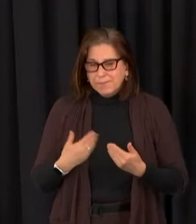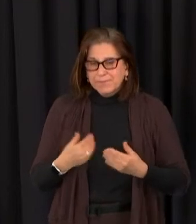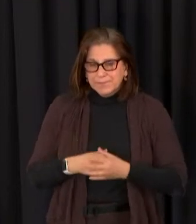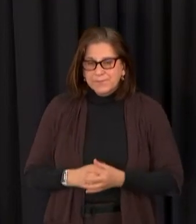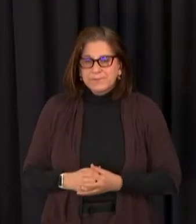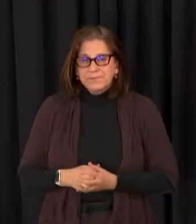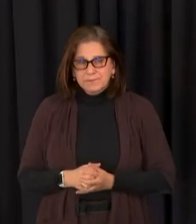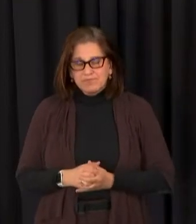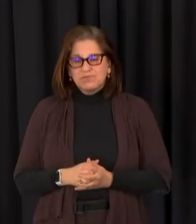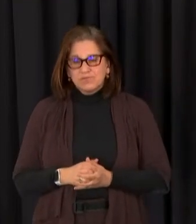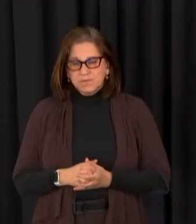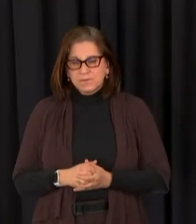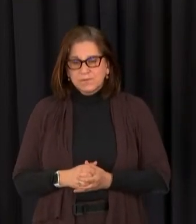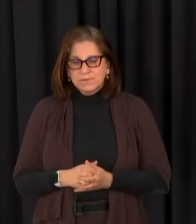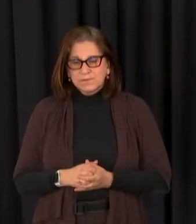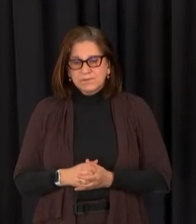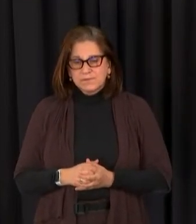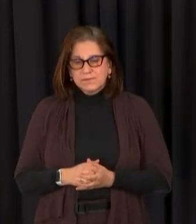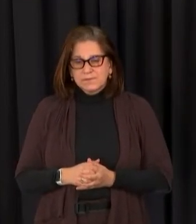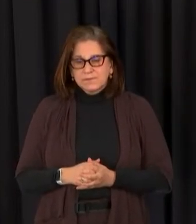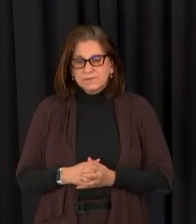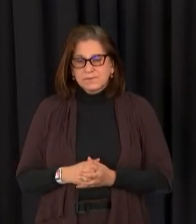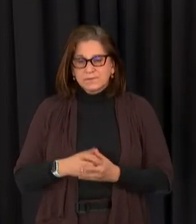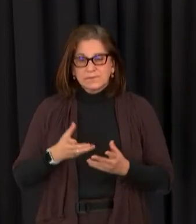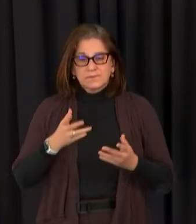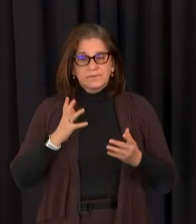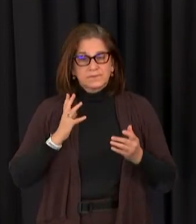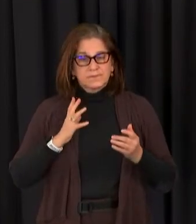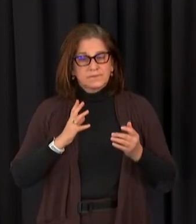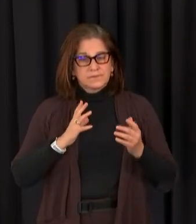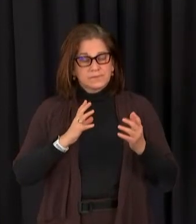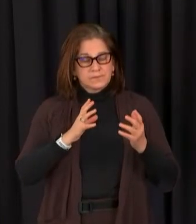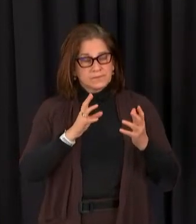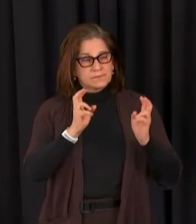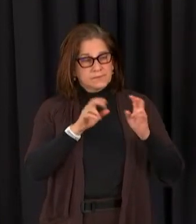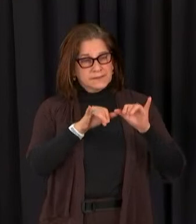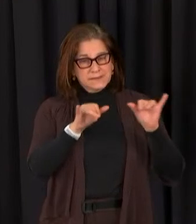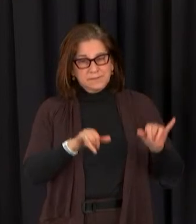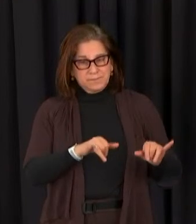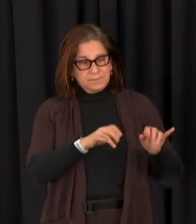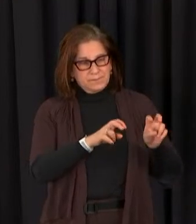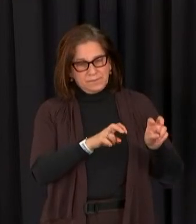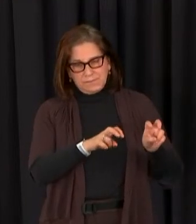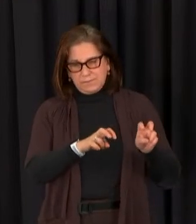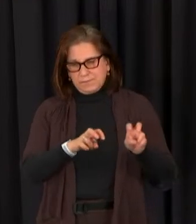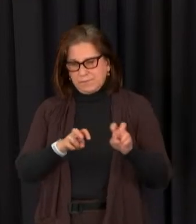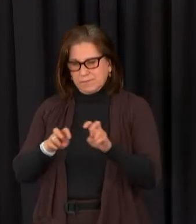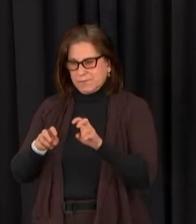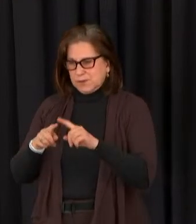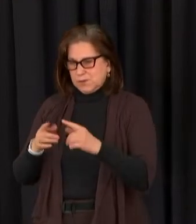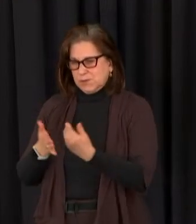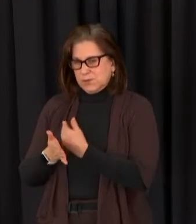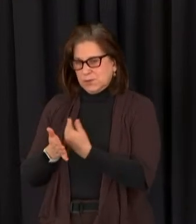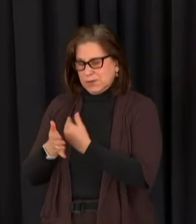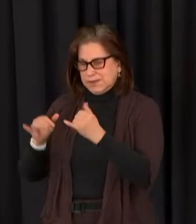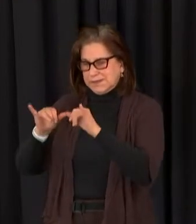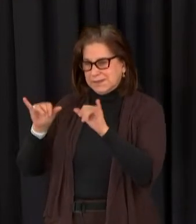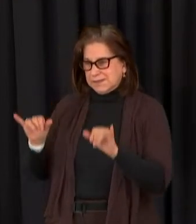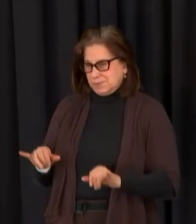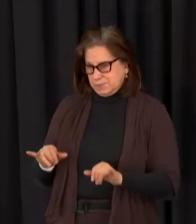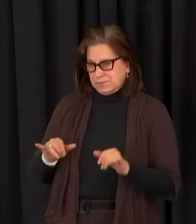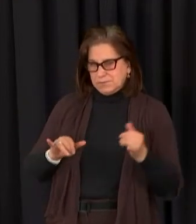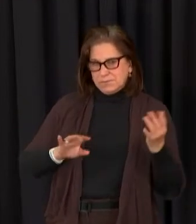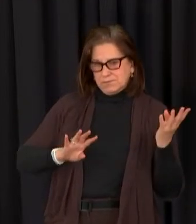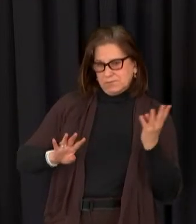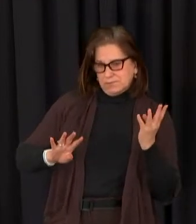are migrating from a system where residents and DC workers are asked to go all at the same